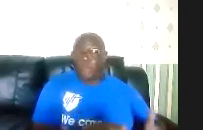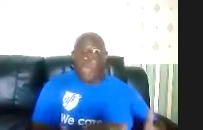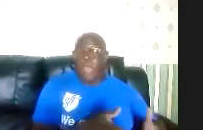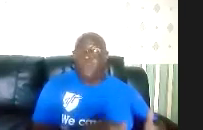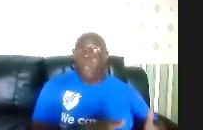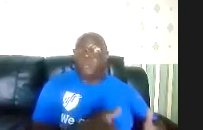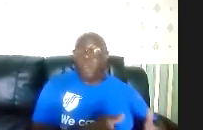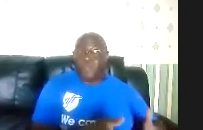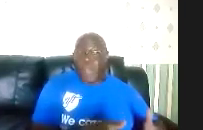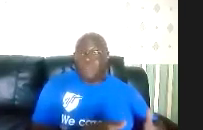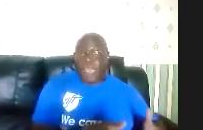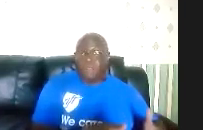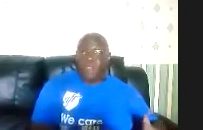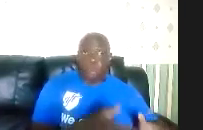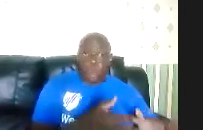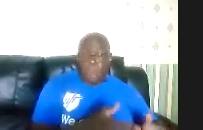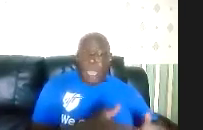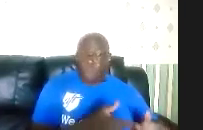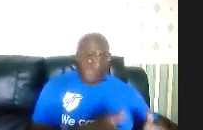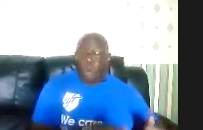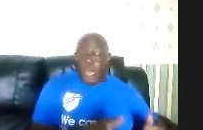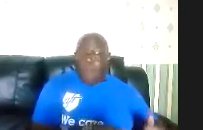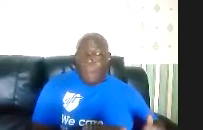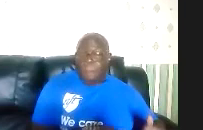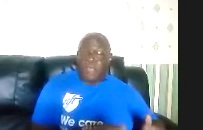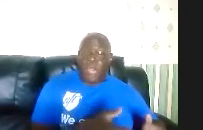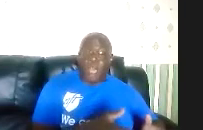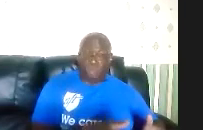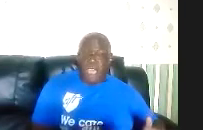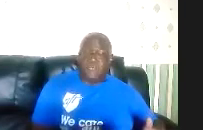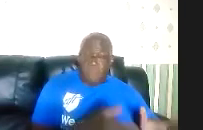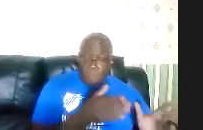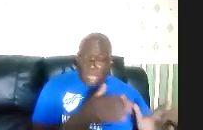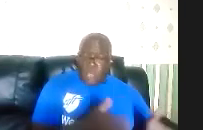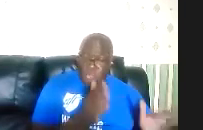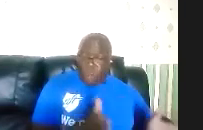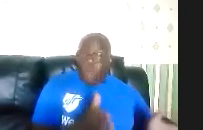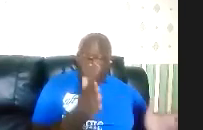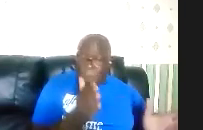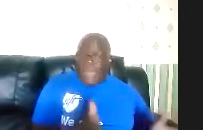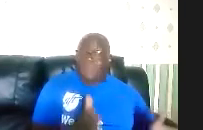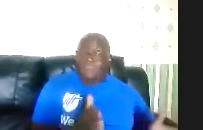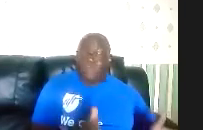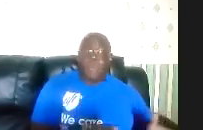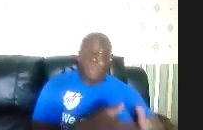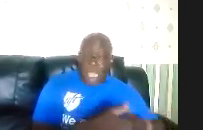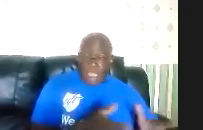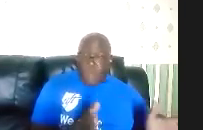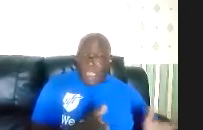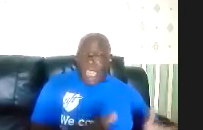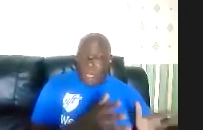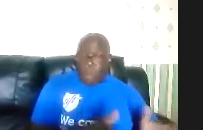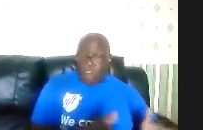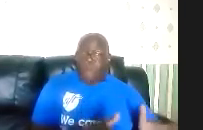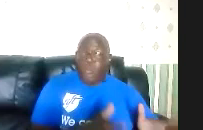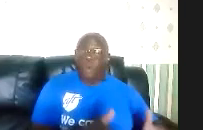of those 5 tests. We want to make sure that all our members are treated fair. But you know, in this call, we're talking about black members, but we're quite